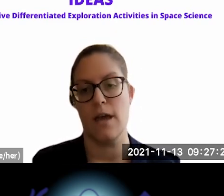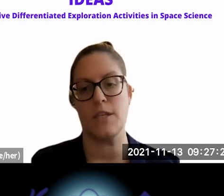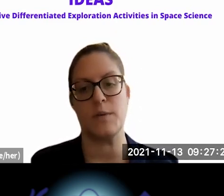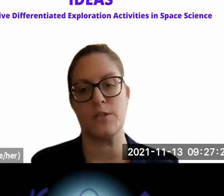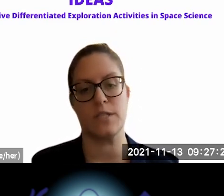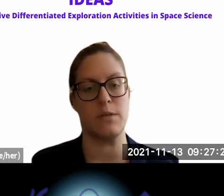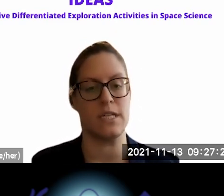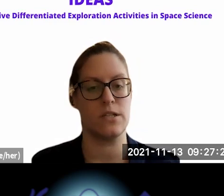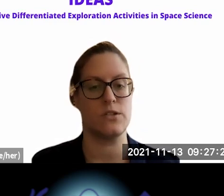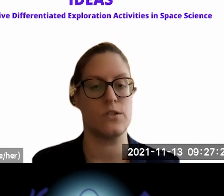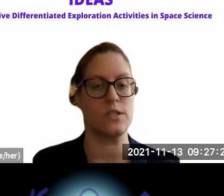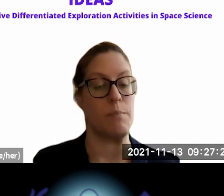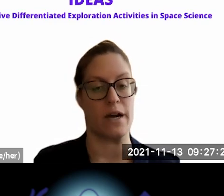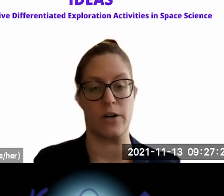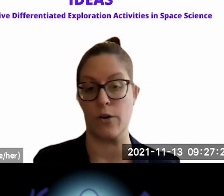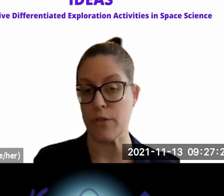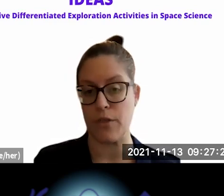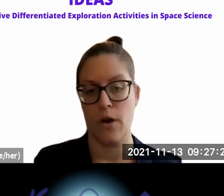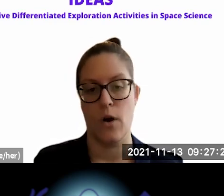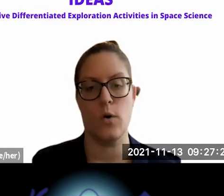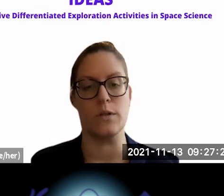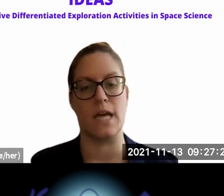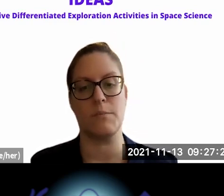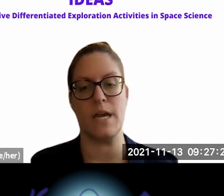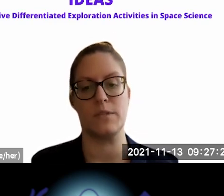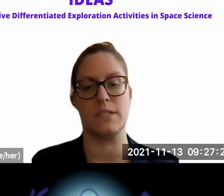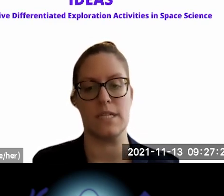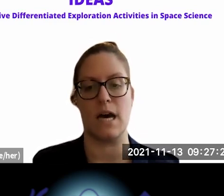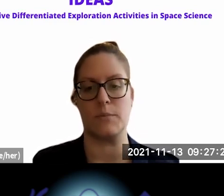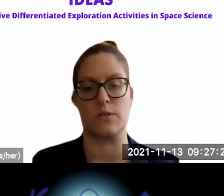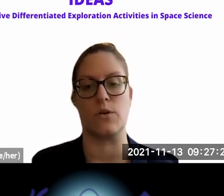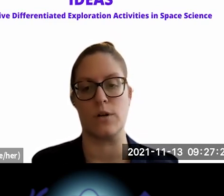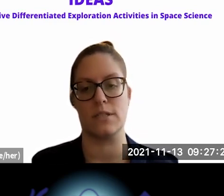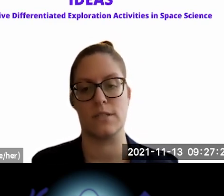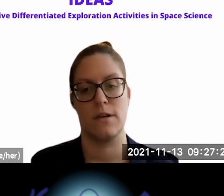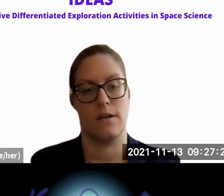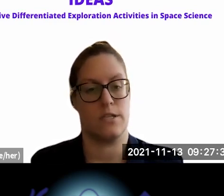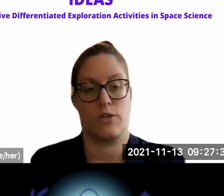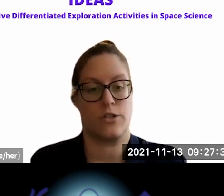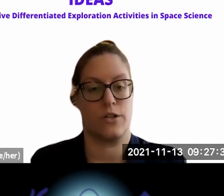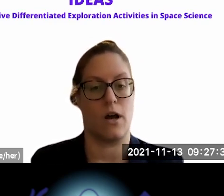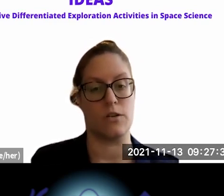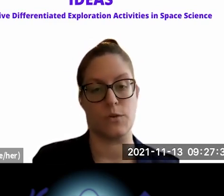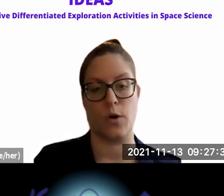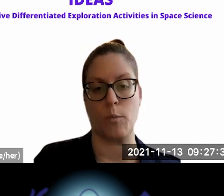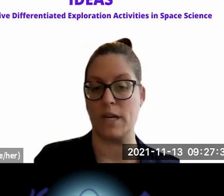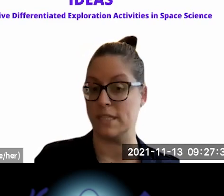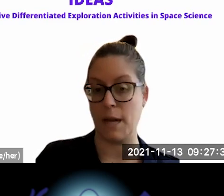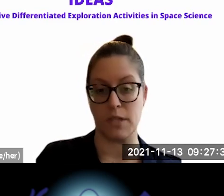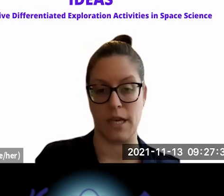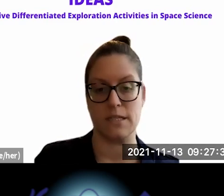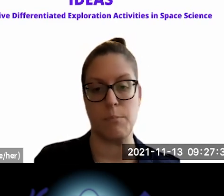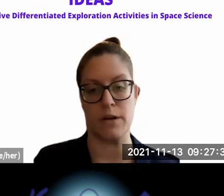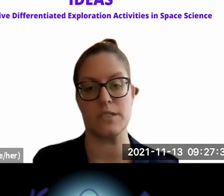pictures. These pictures can be sent to the students back on Earth who will not be able to see the obstacle course. The instructor could also incorporate a